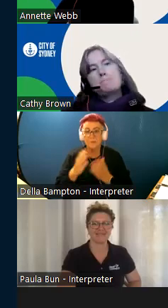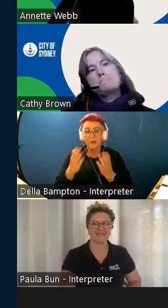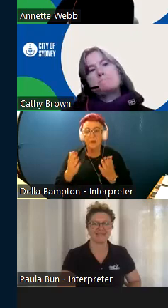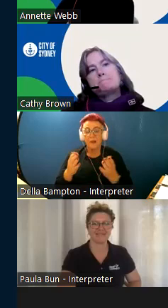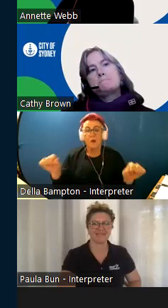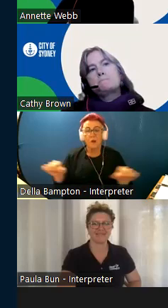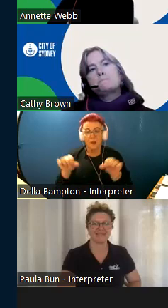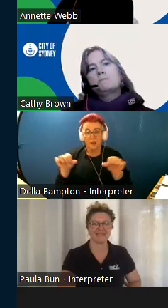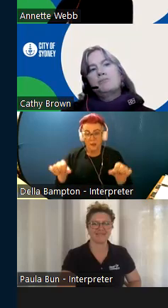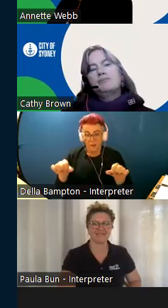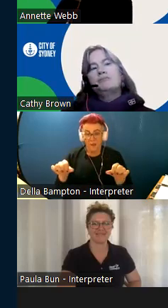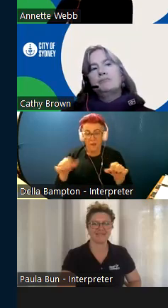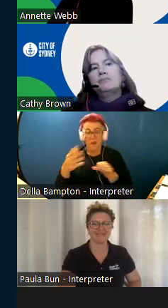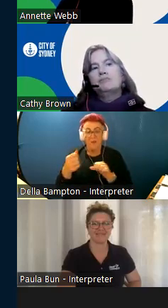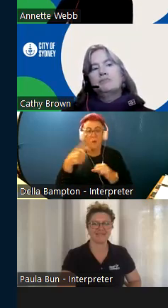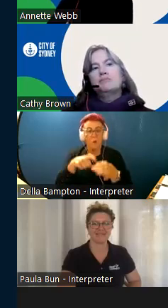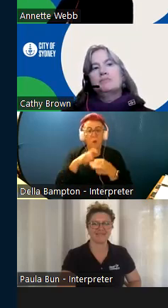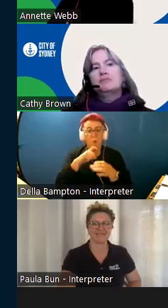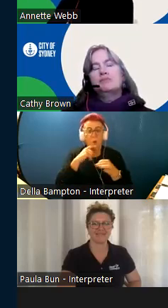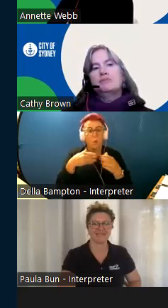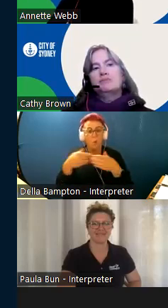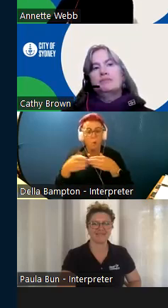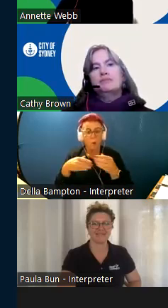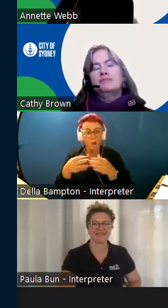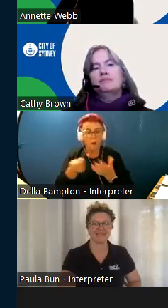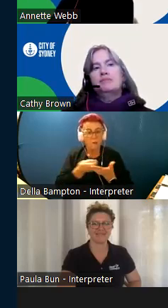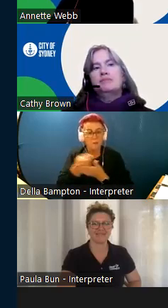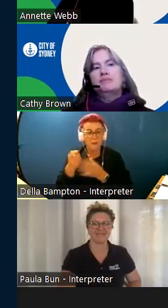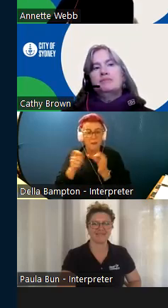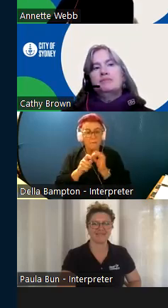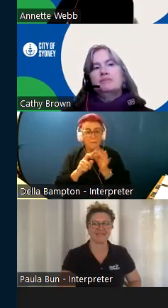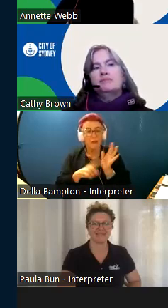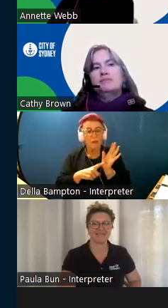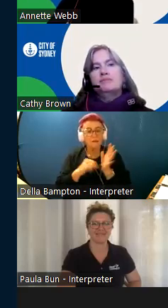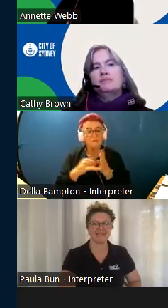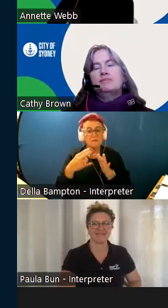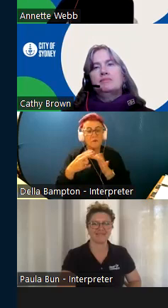Okay, so there's one question. Who organises the bills or NBN?